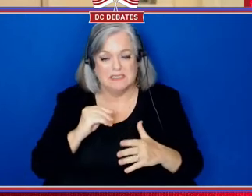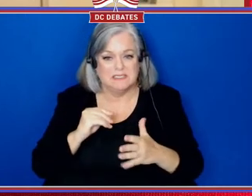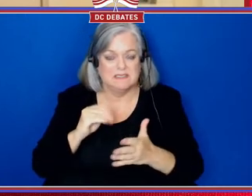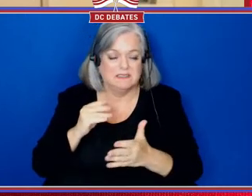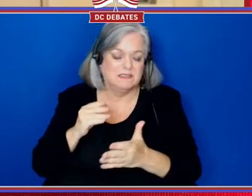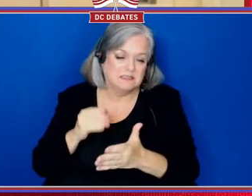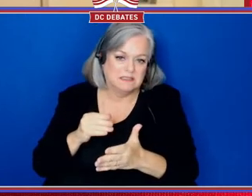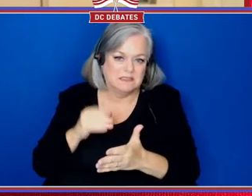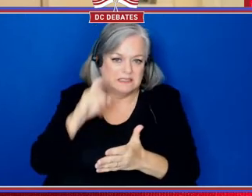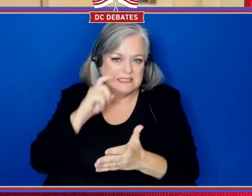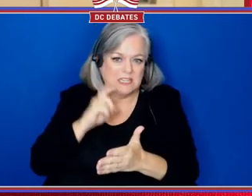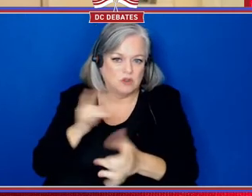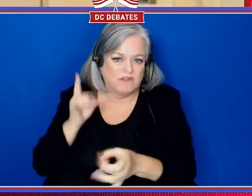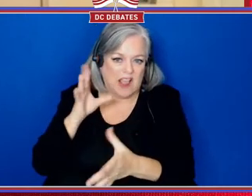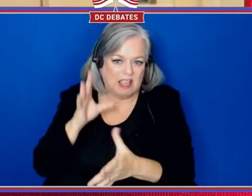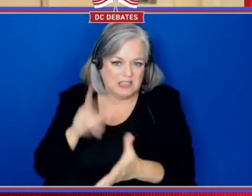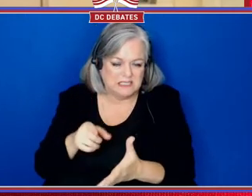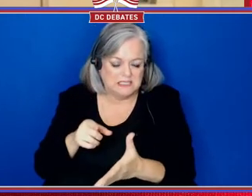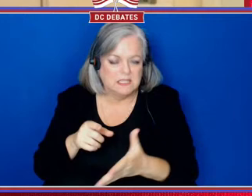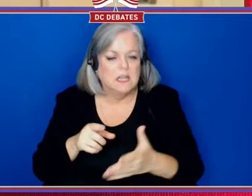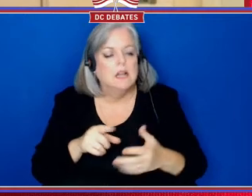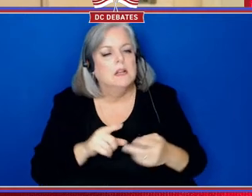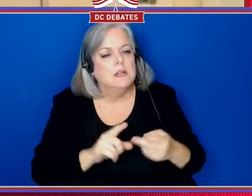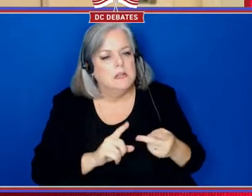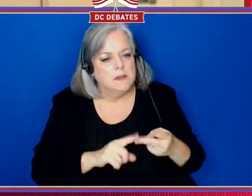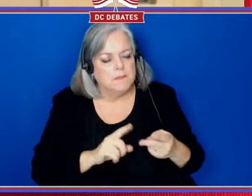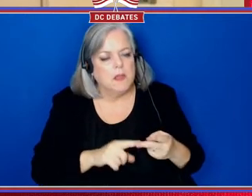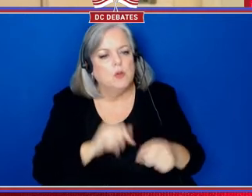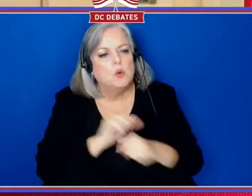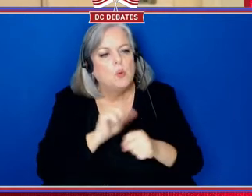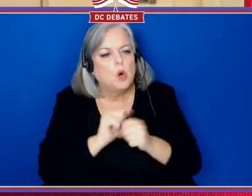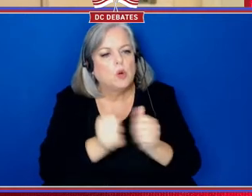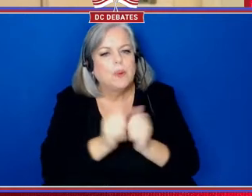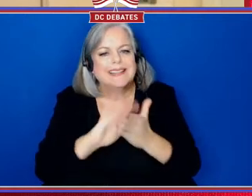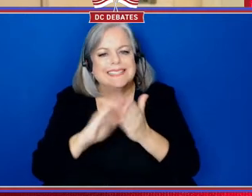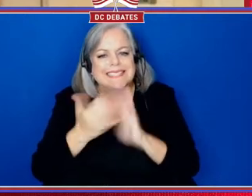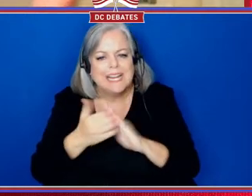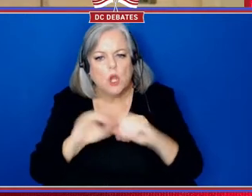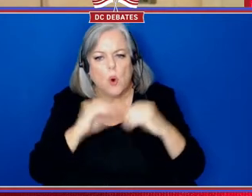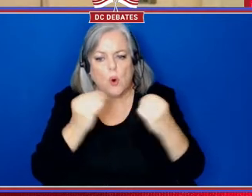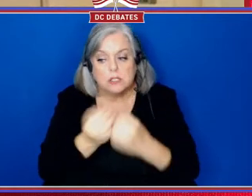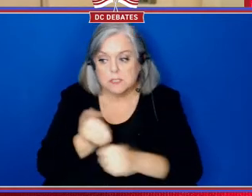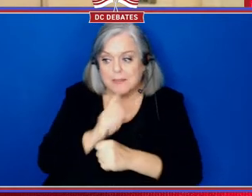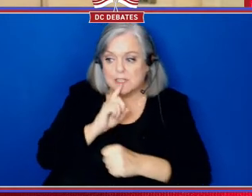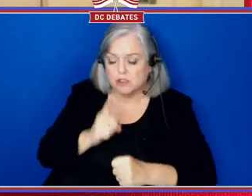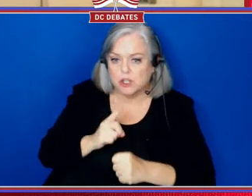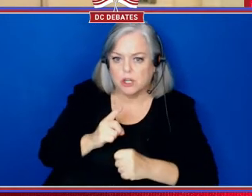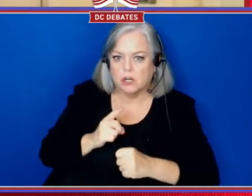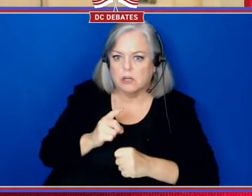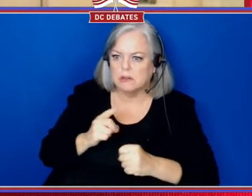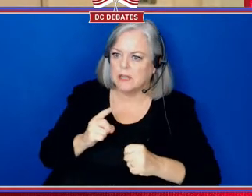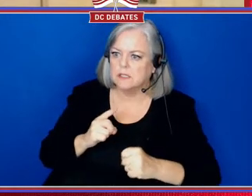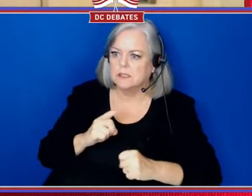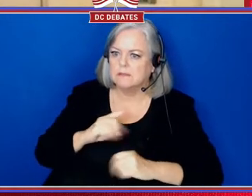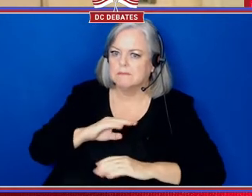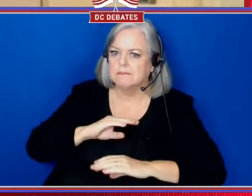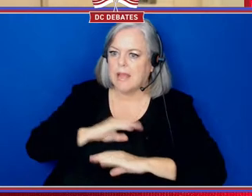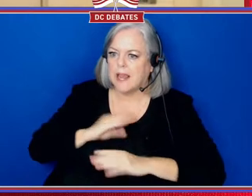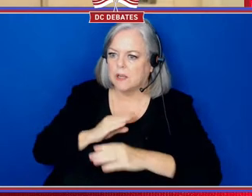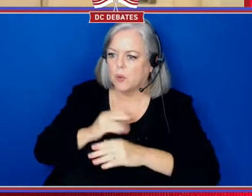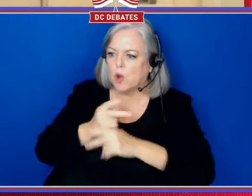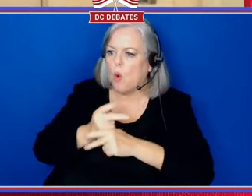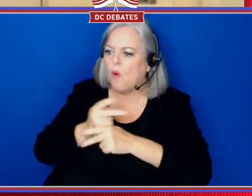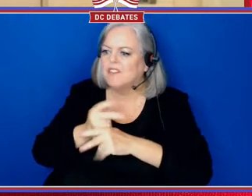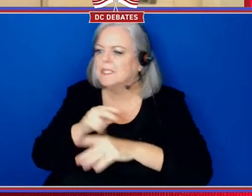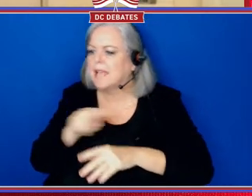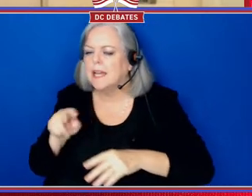city organizations to ensure that there's adequate oversight. Just because we have these organizations does not